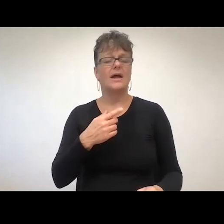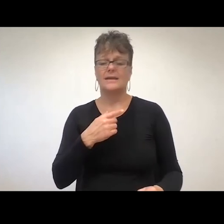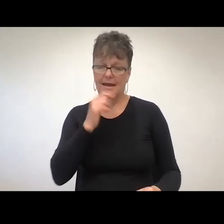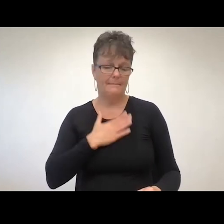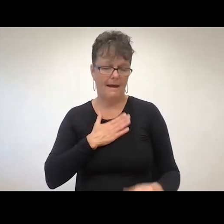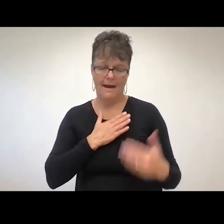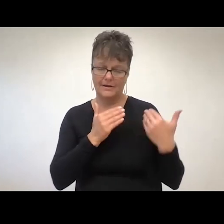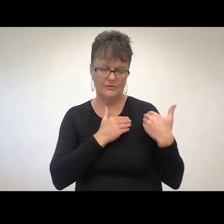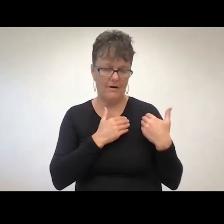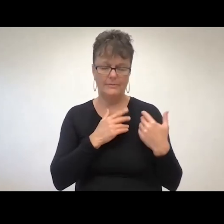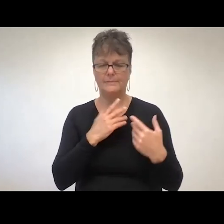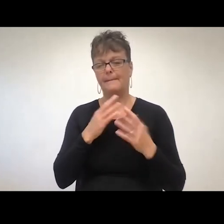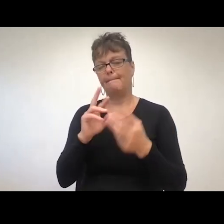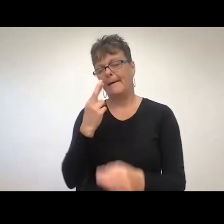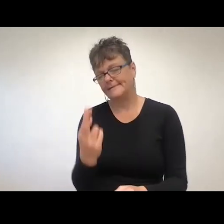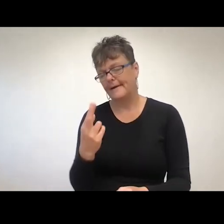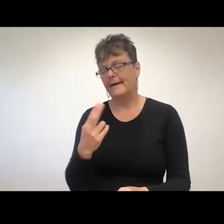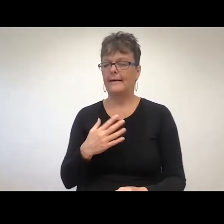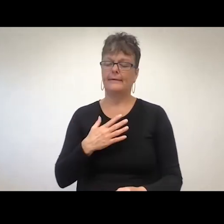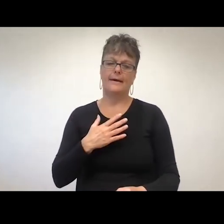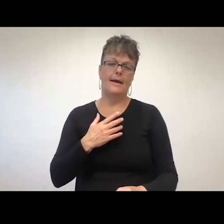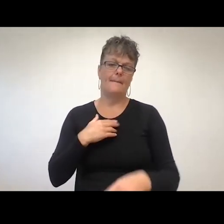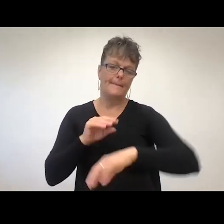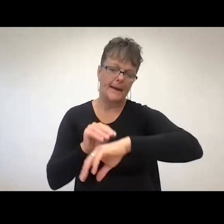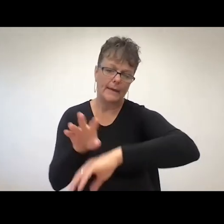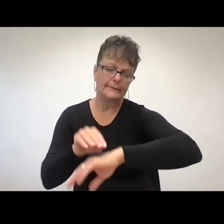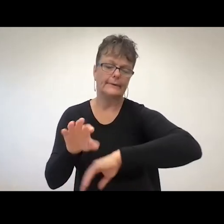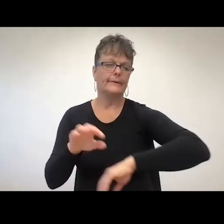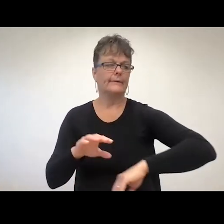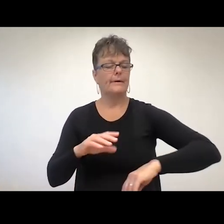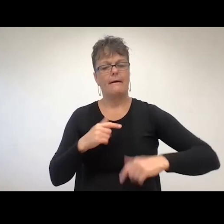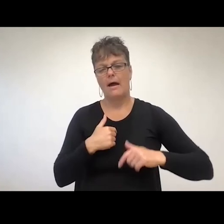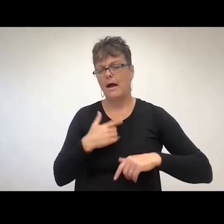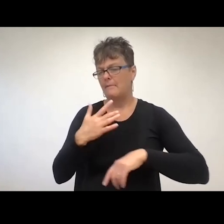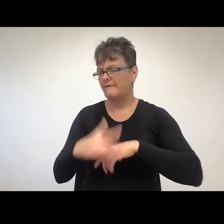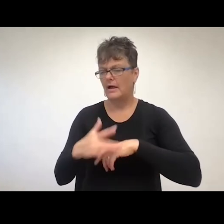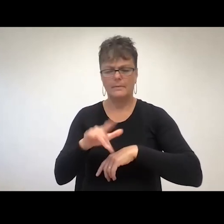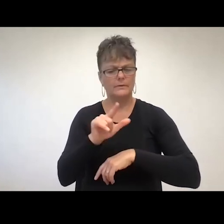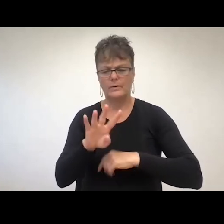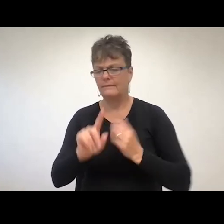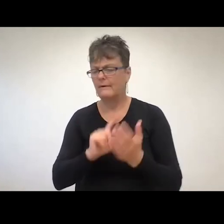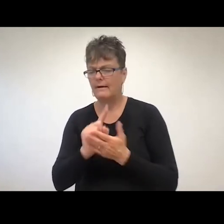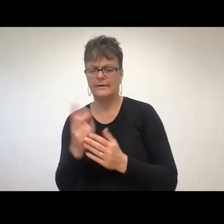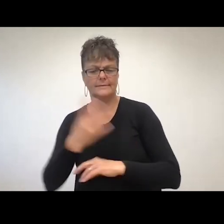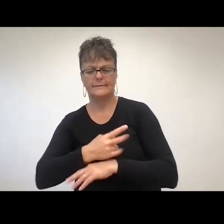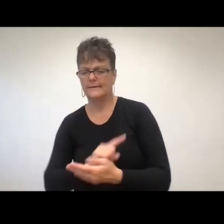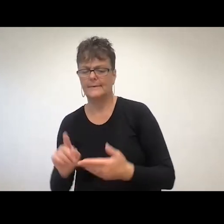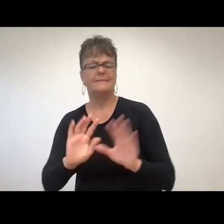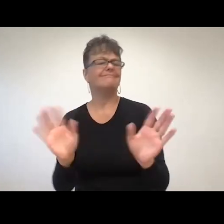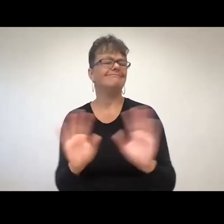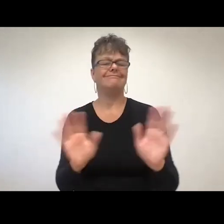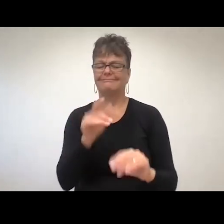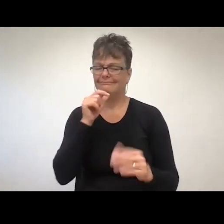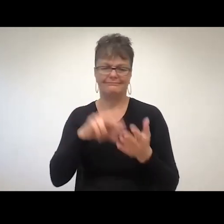their therapist, not be available to them 24/7. I'm not saying that. I'm saying within the role that we have as the as